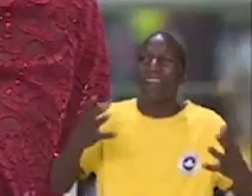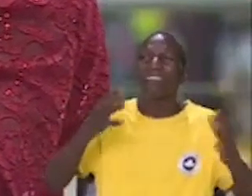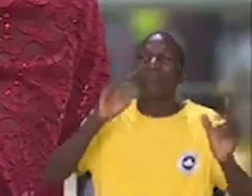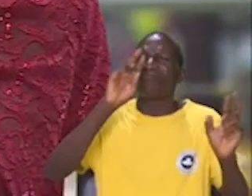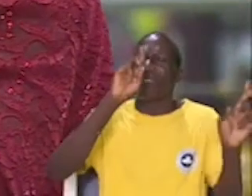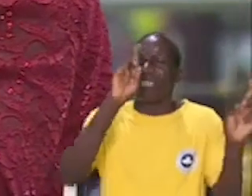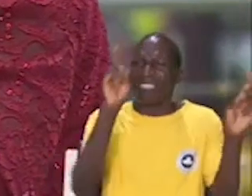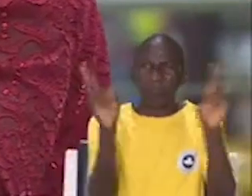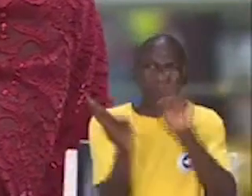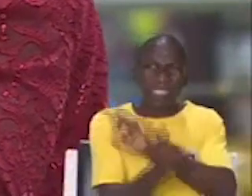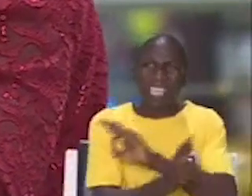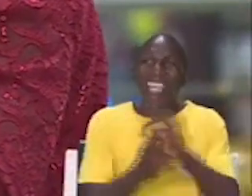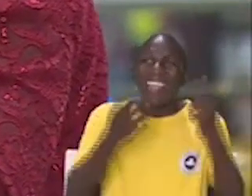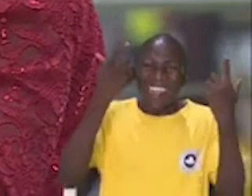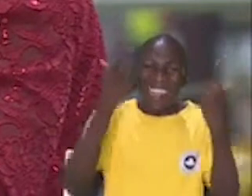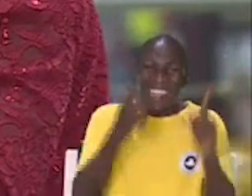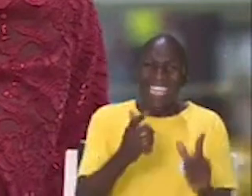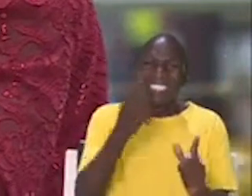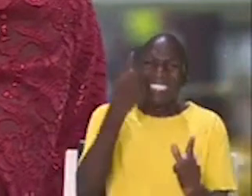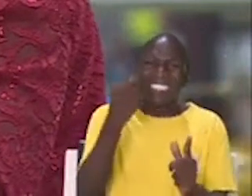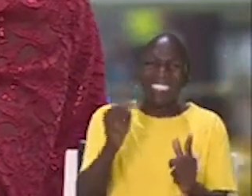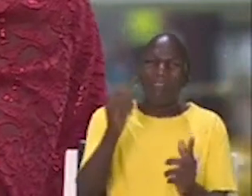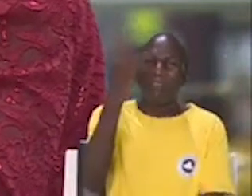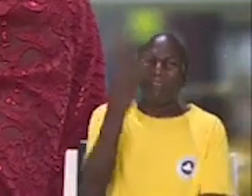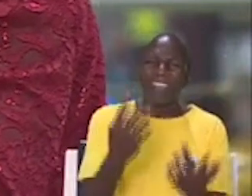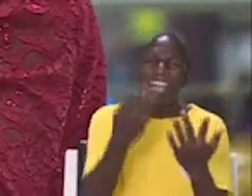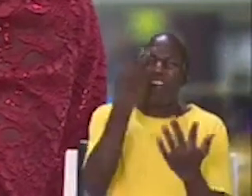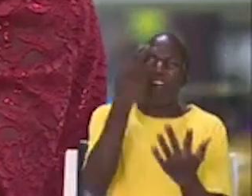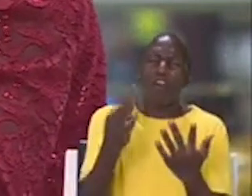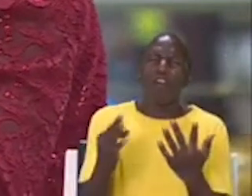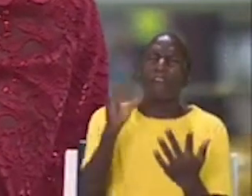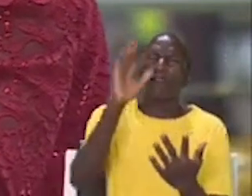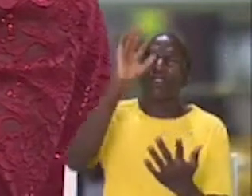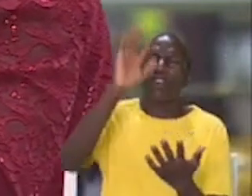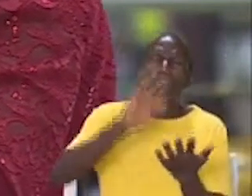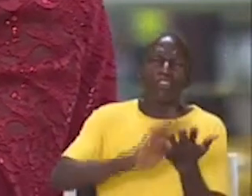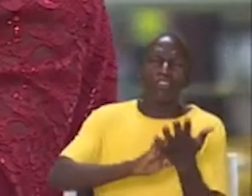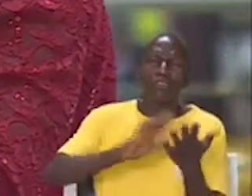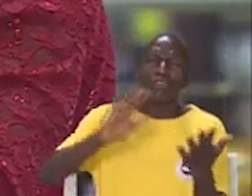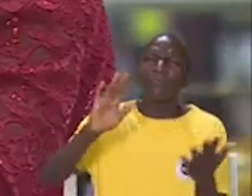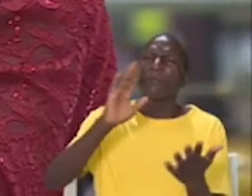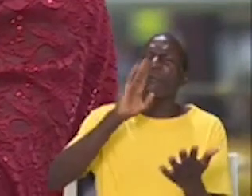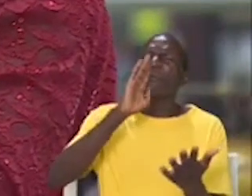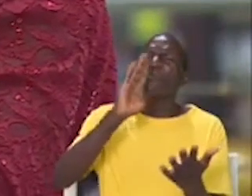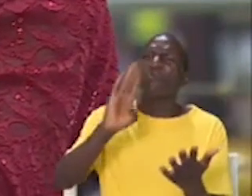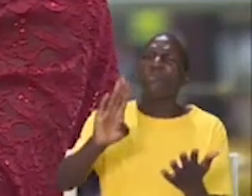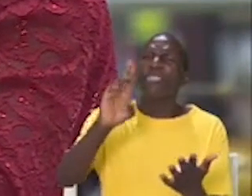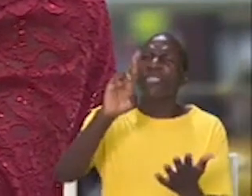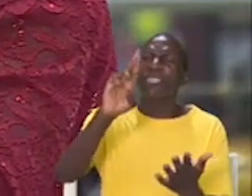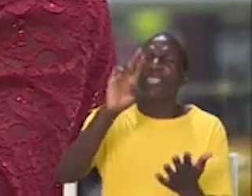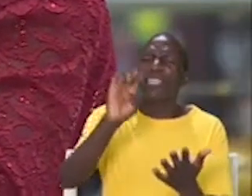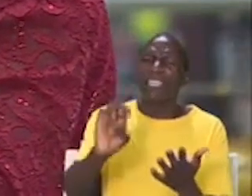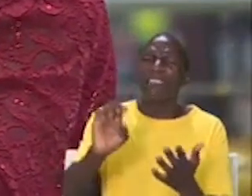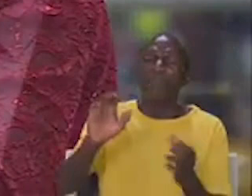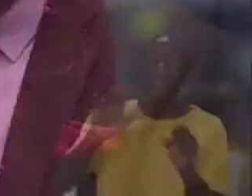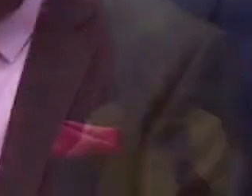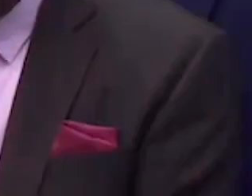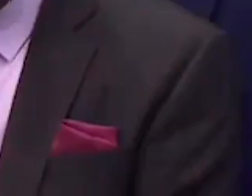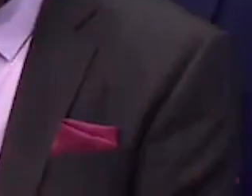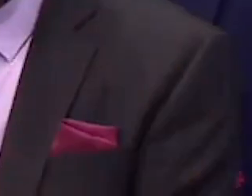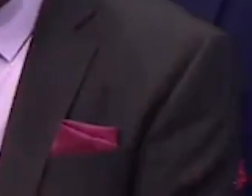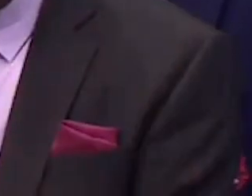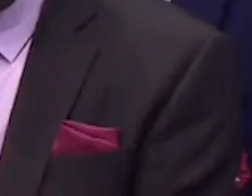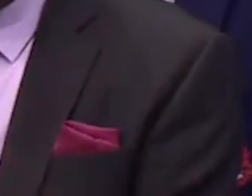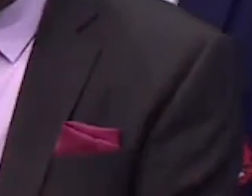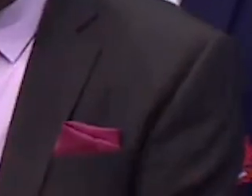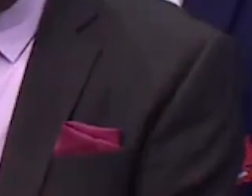the fire of your glory be refueled in every nation of the world in the name of